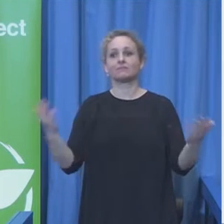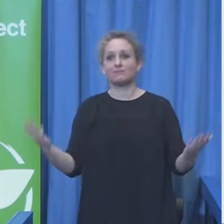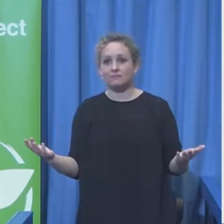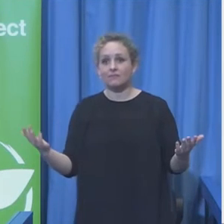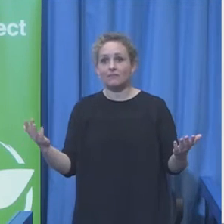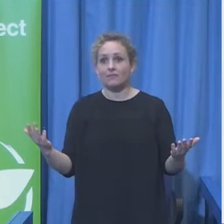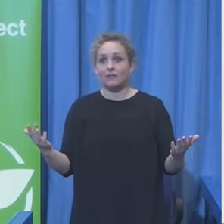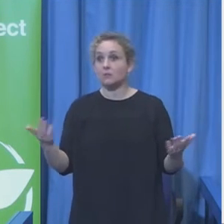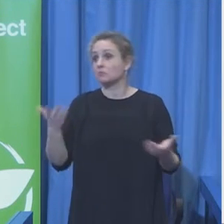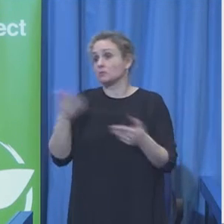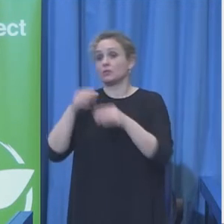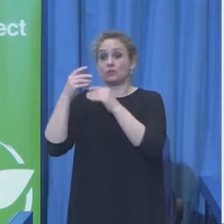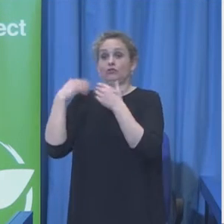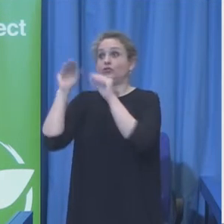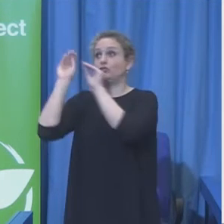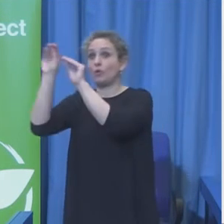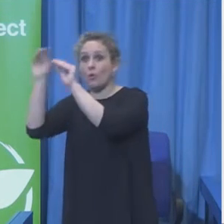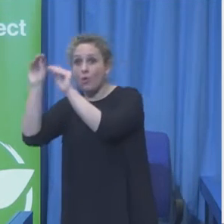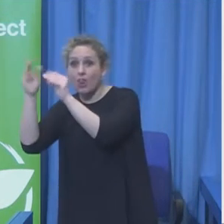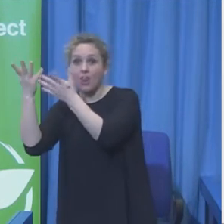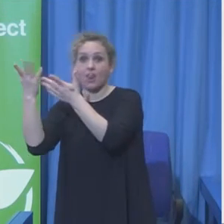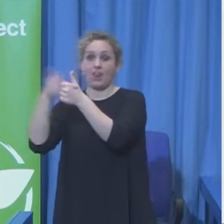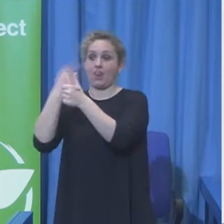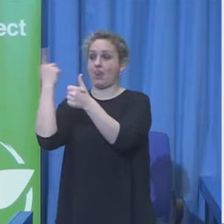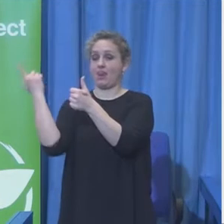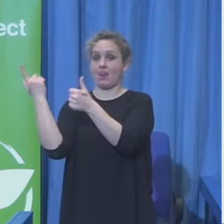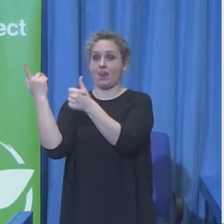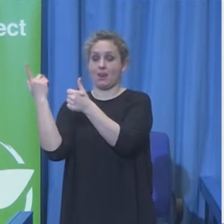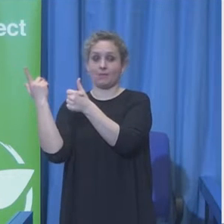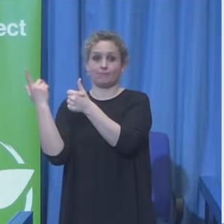były związane ze zwiększonymi